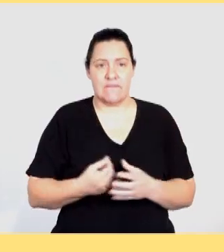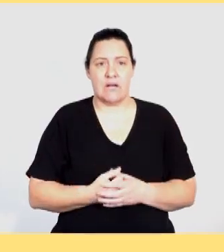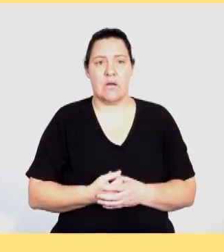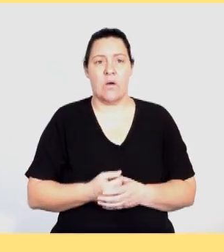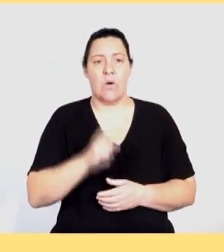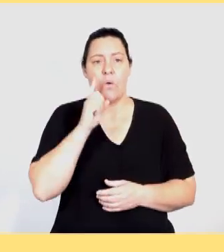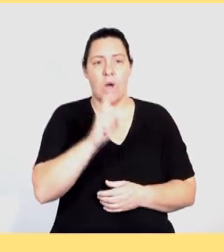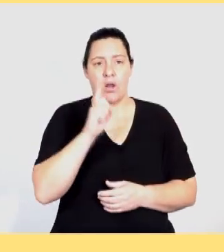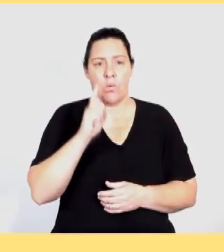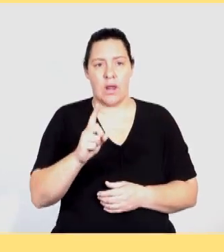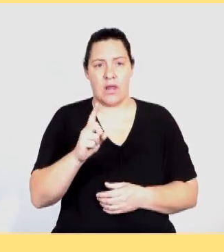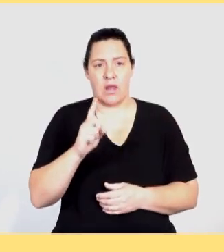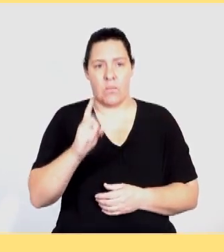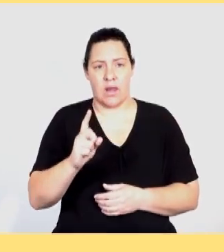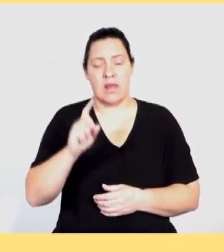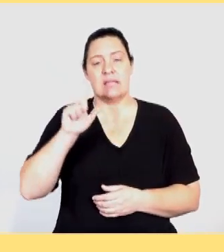have